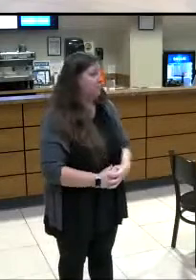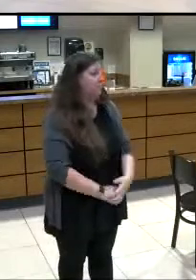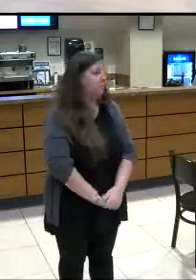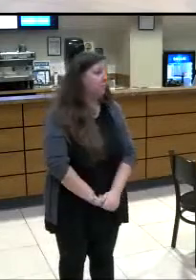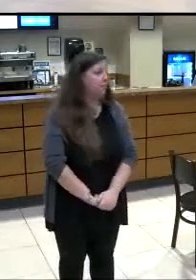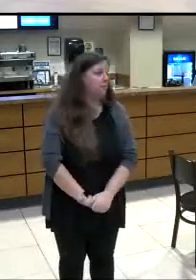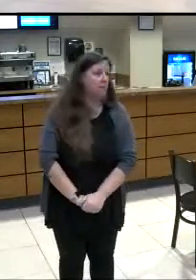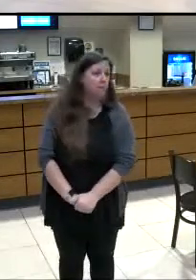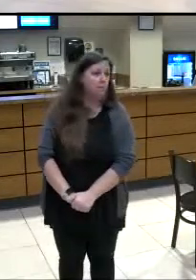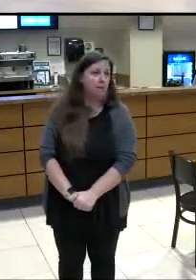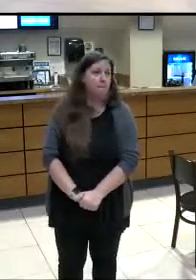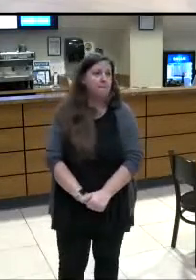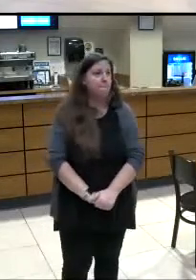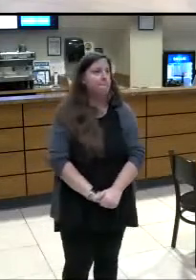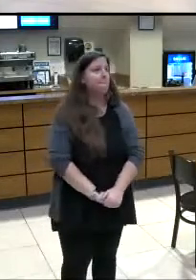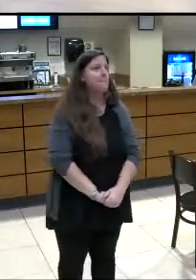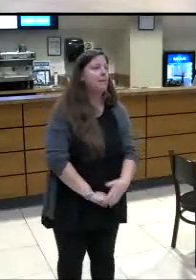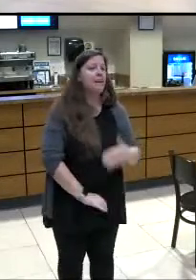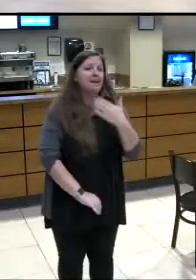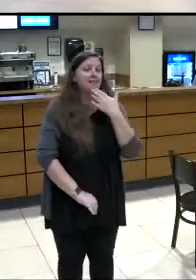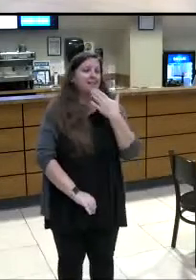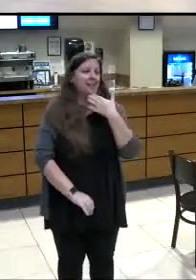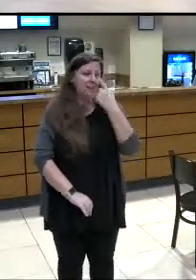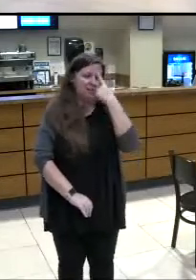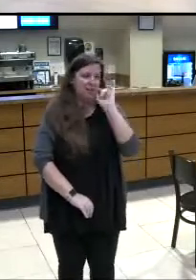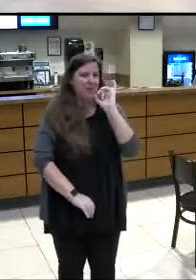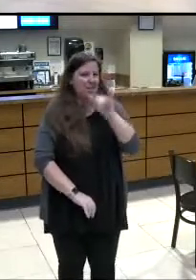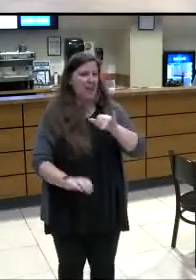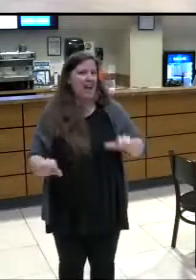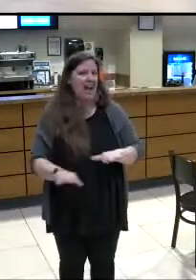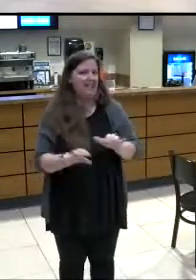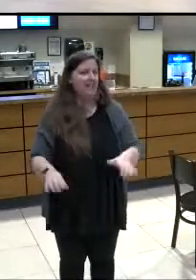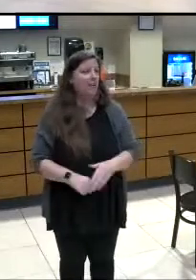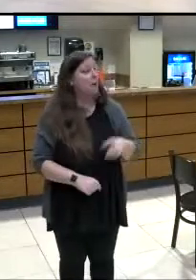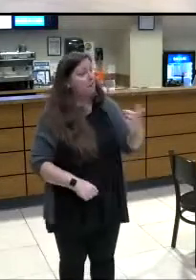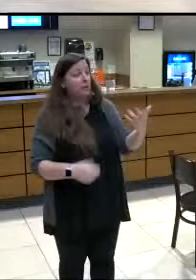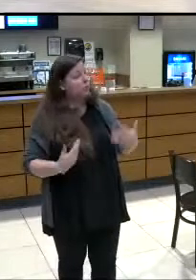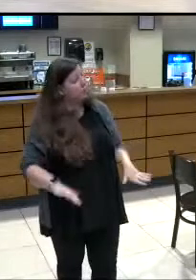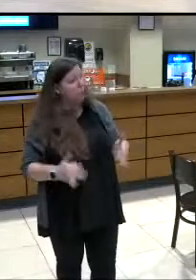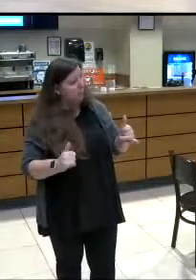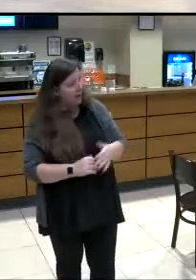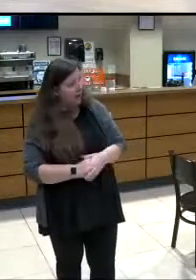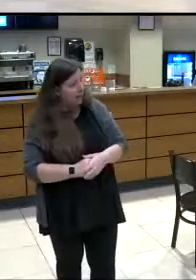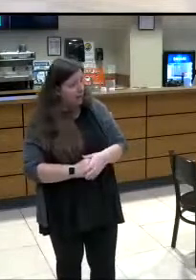That was a nice activity. Thank you. But you did not want to play anymore.